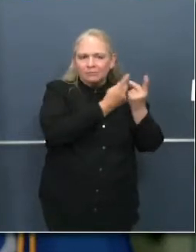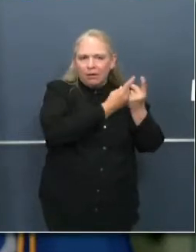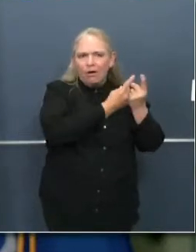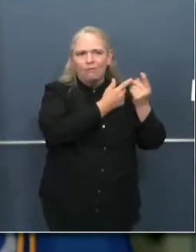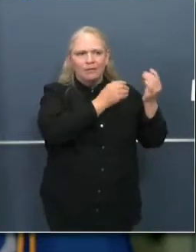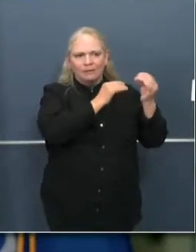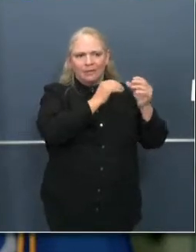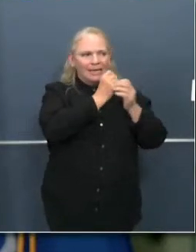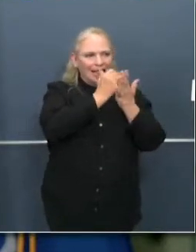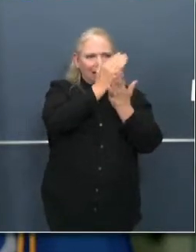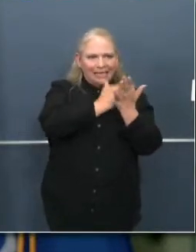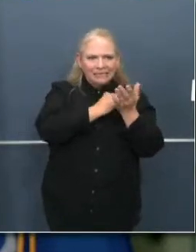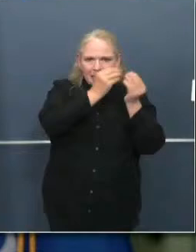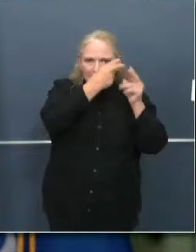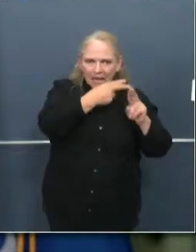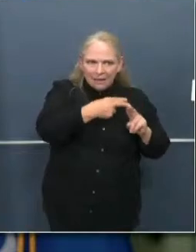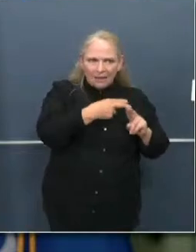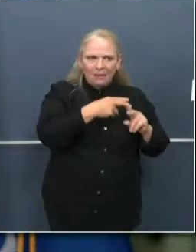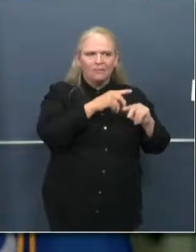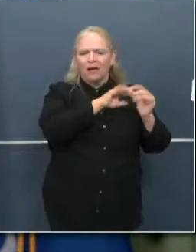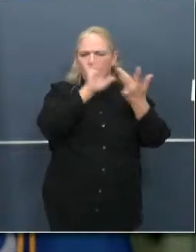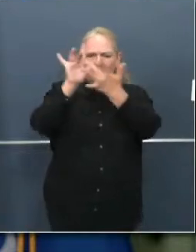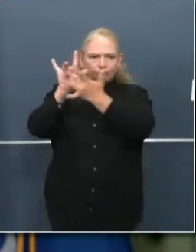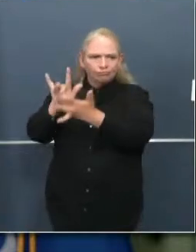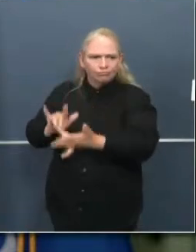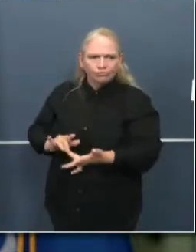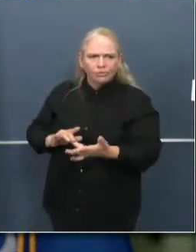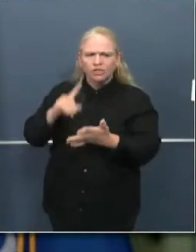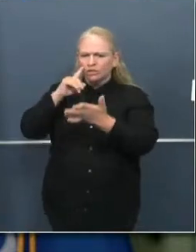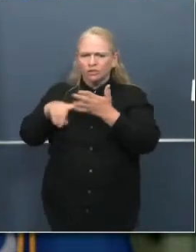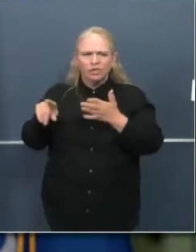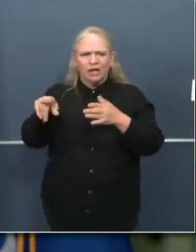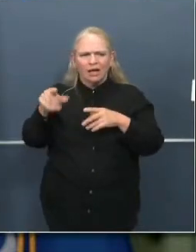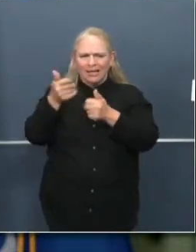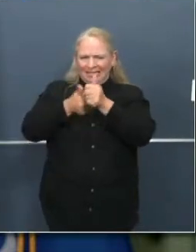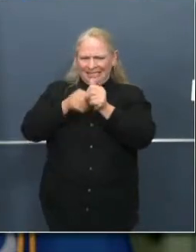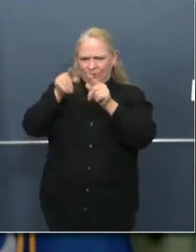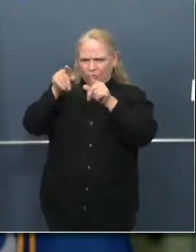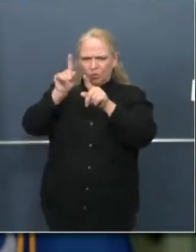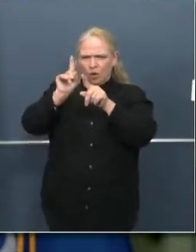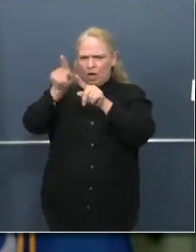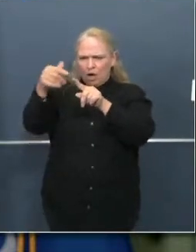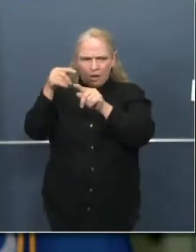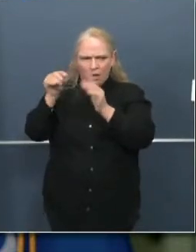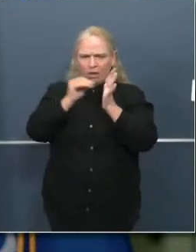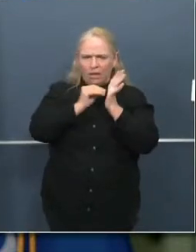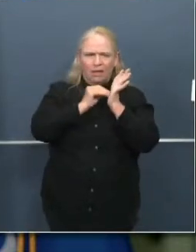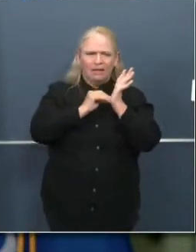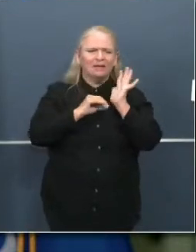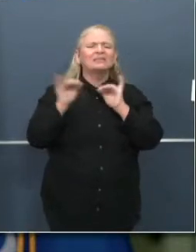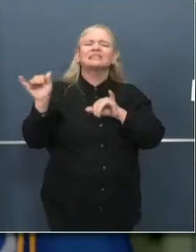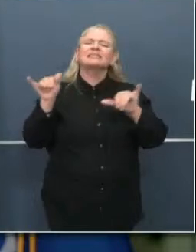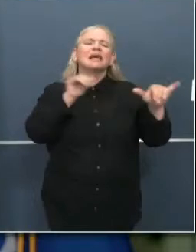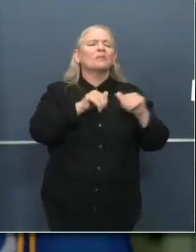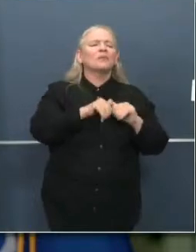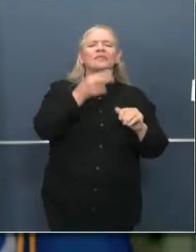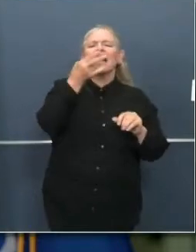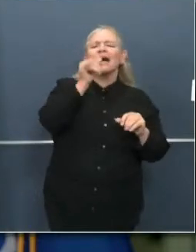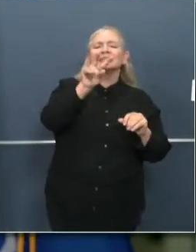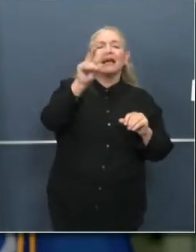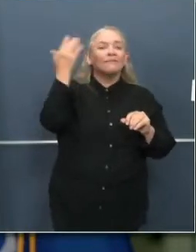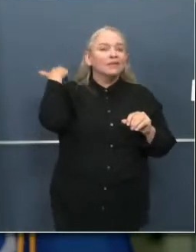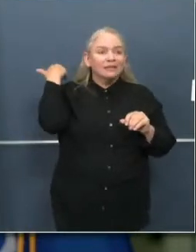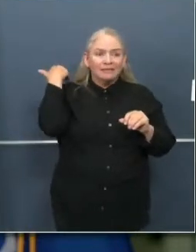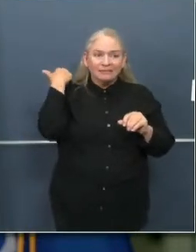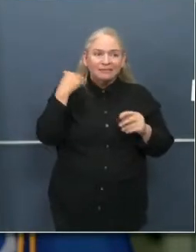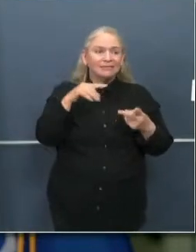AIDS, STDs, issues of TB, measles, and the like. Some counties are more robust in terms of their baselines that they already have